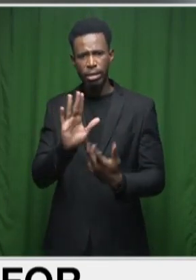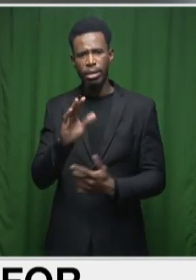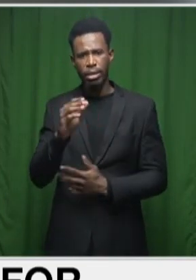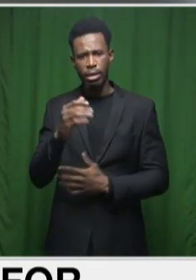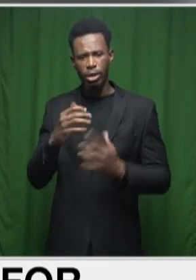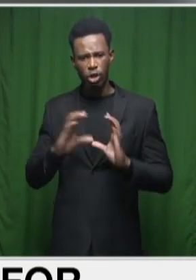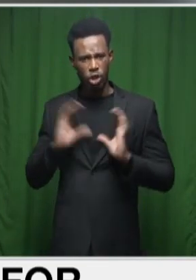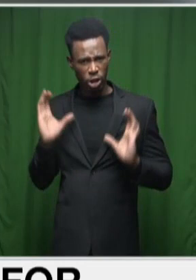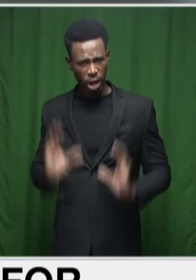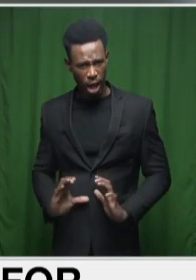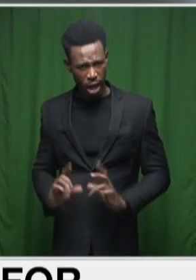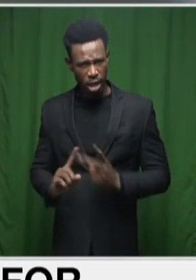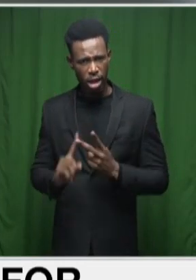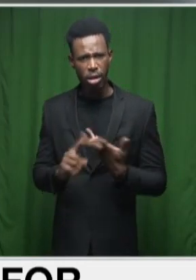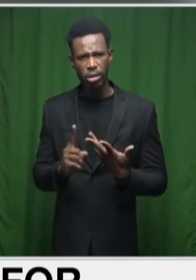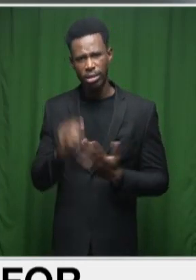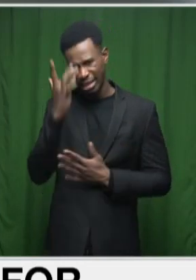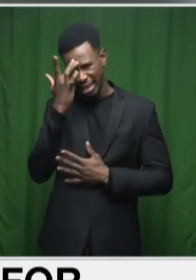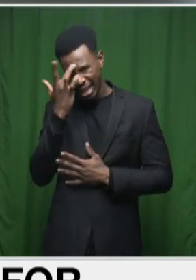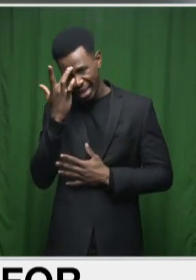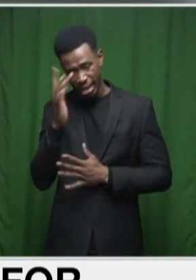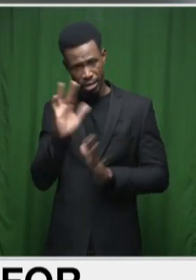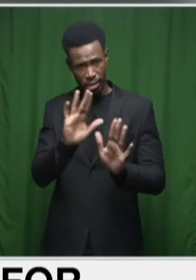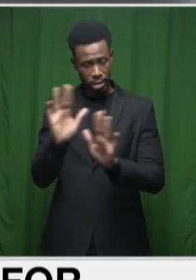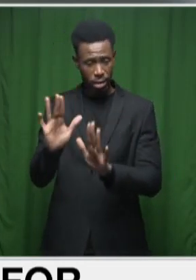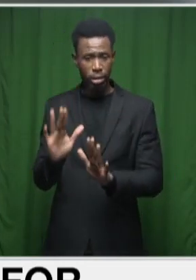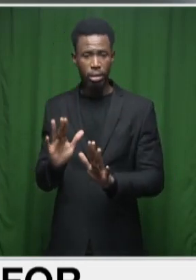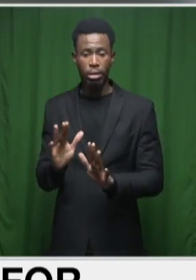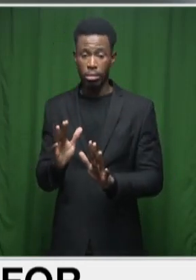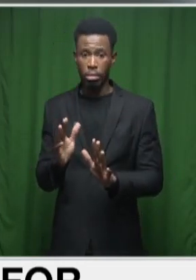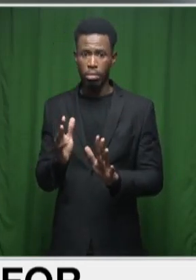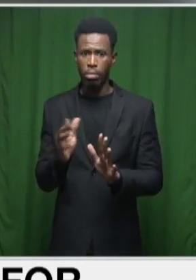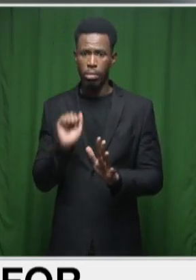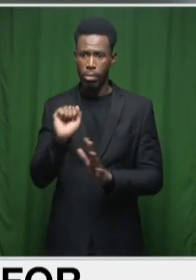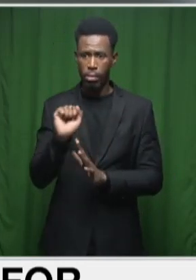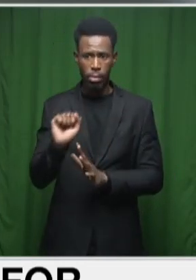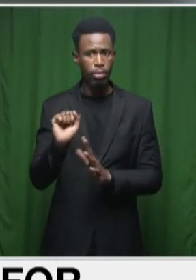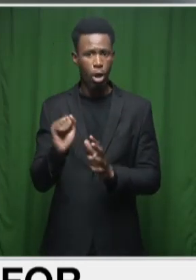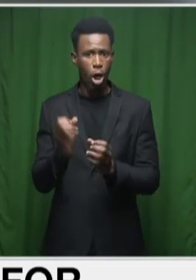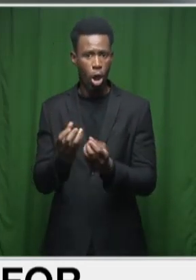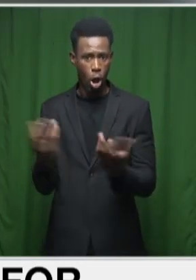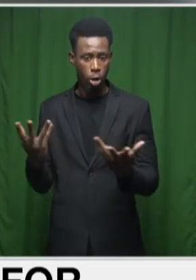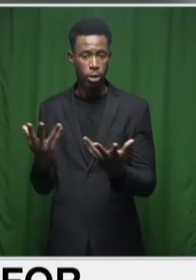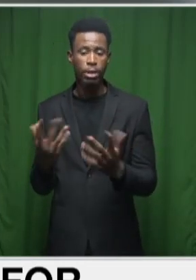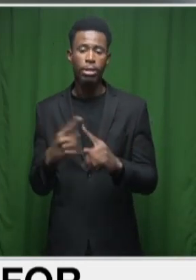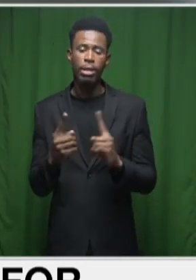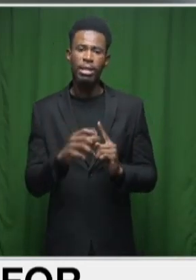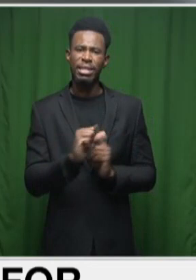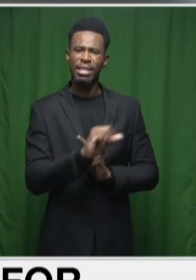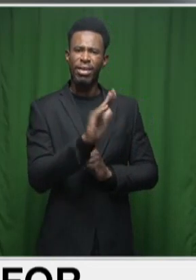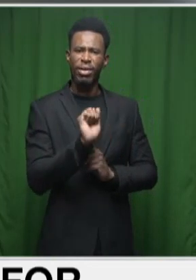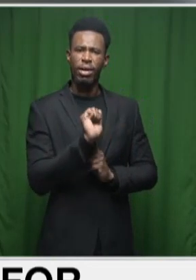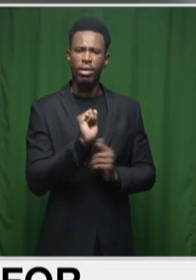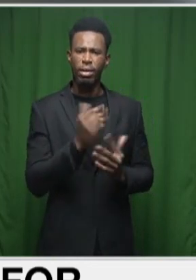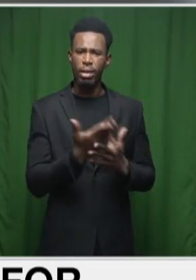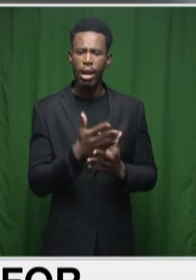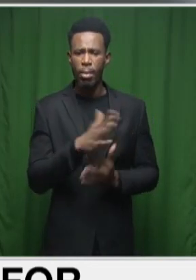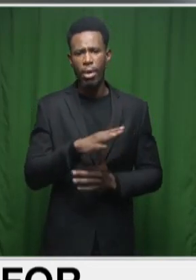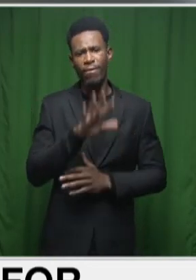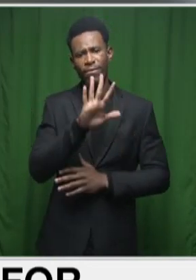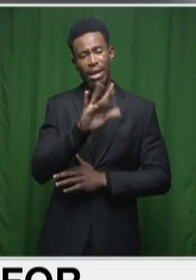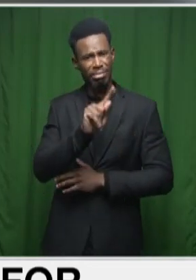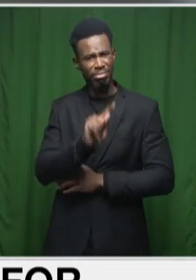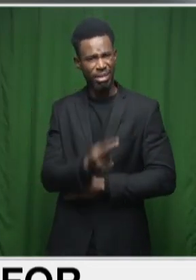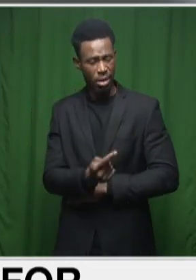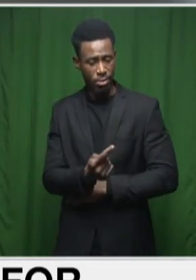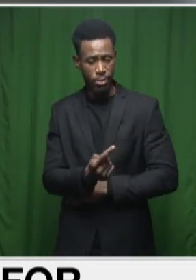For ton of every $1 million, so in the South African case, that amount goes to around 5,000. So